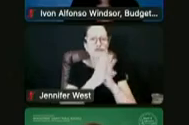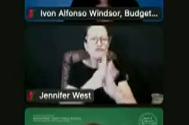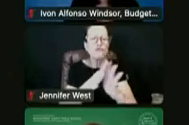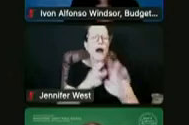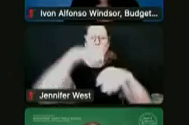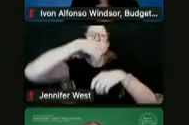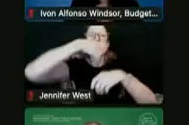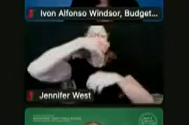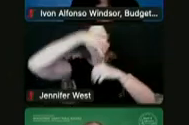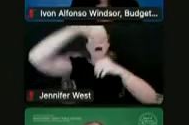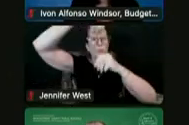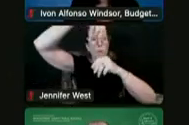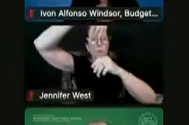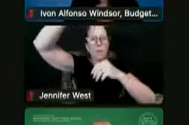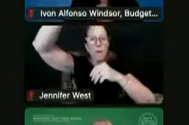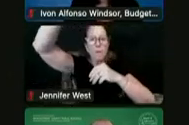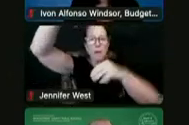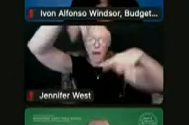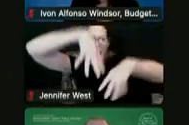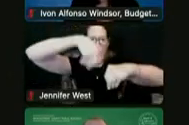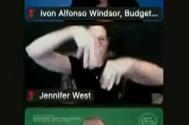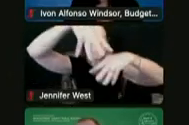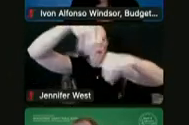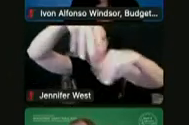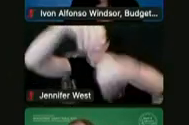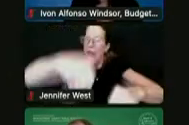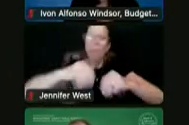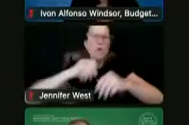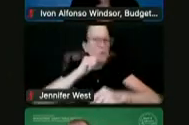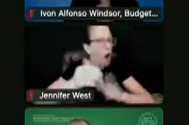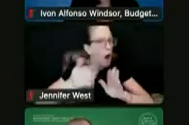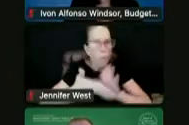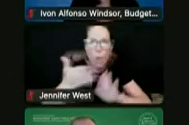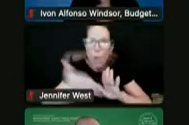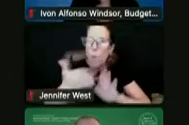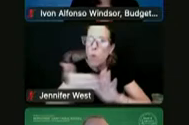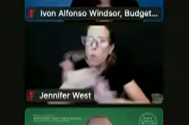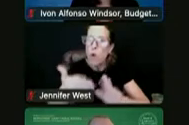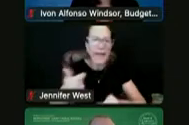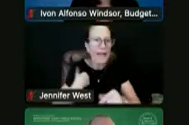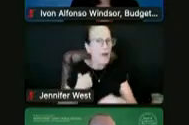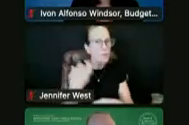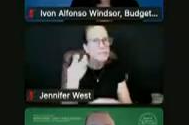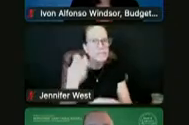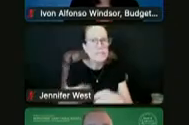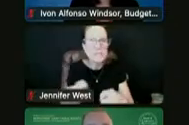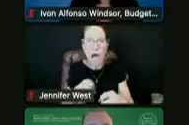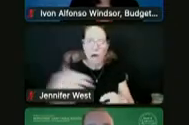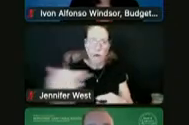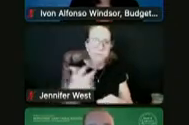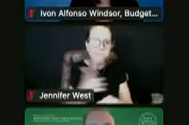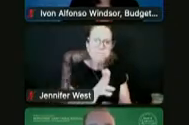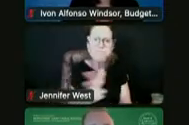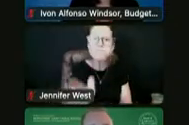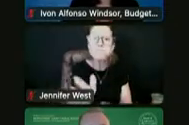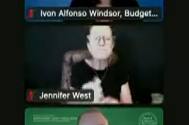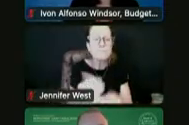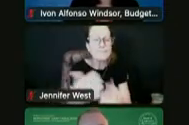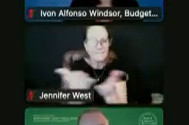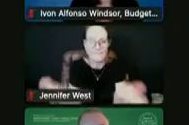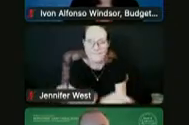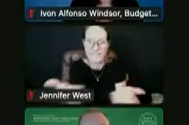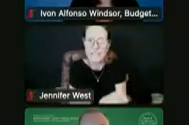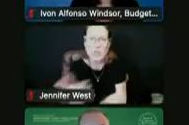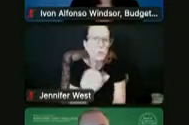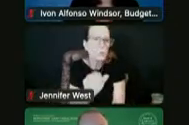they're not all still working. You know, I've been in the office today, this morning, and there's, you know, a couple of traffic lights right around our office that still are not